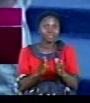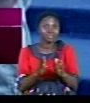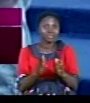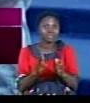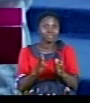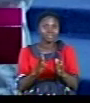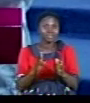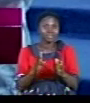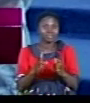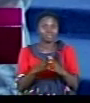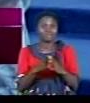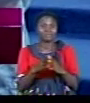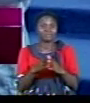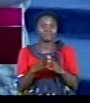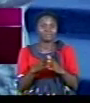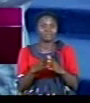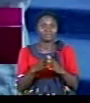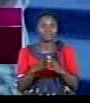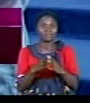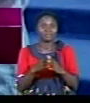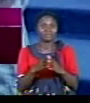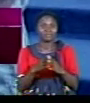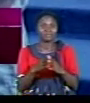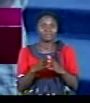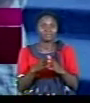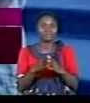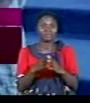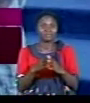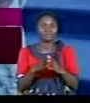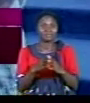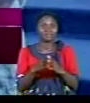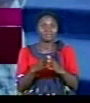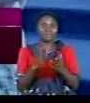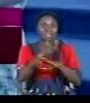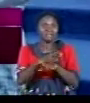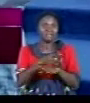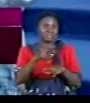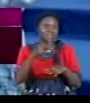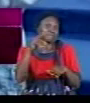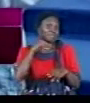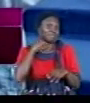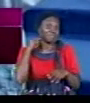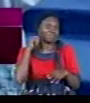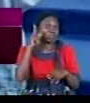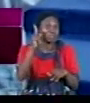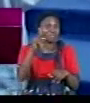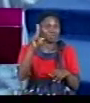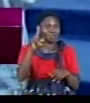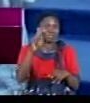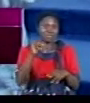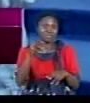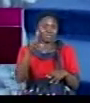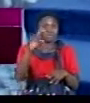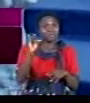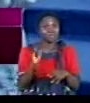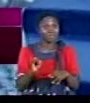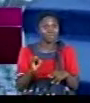general superintendent, Pastor Dr. W.F. Kumuyi, the blind eyes opened.